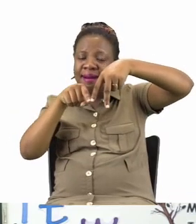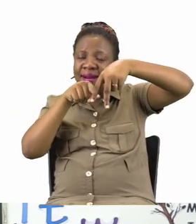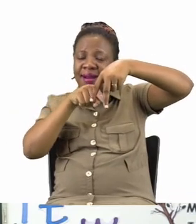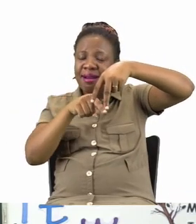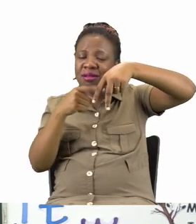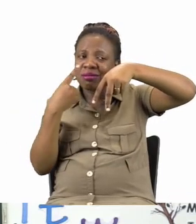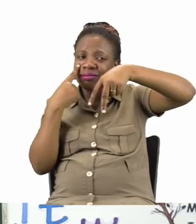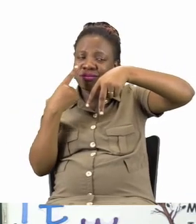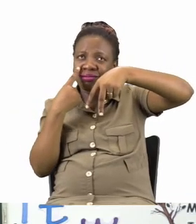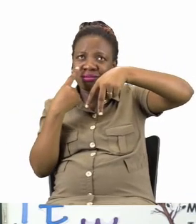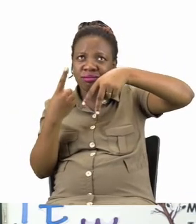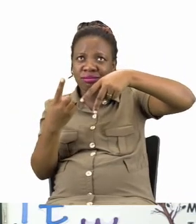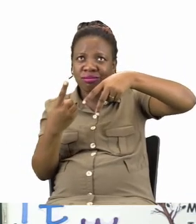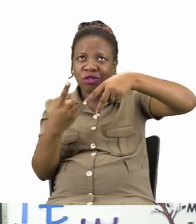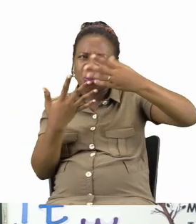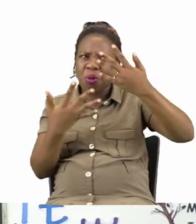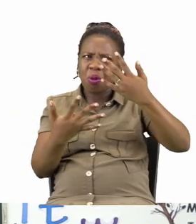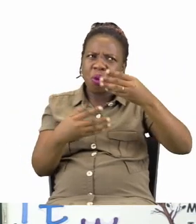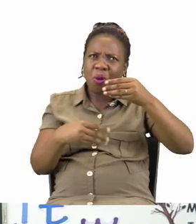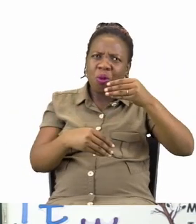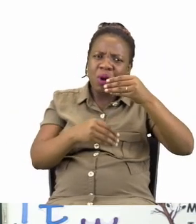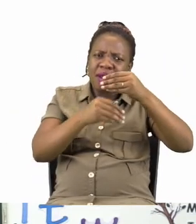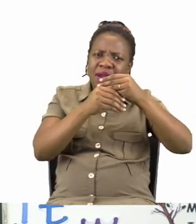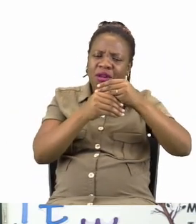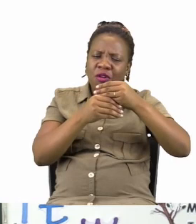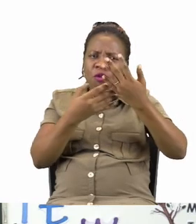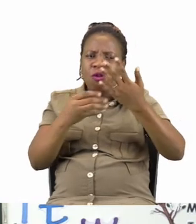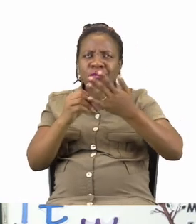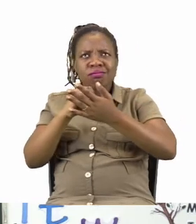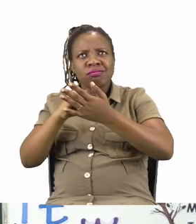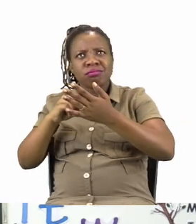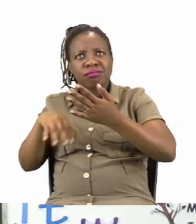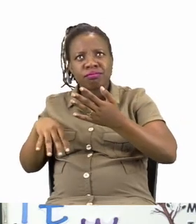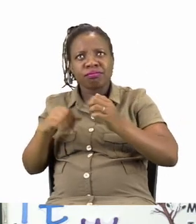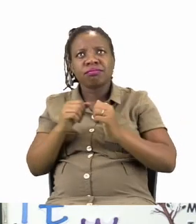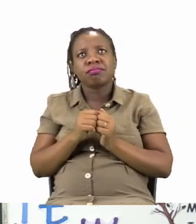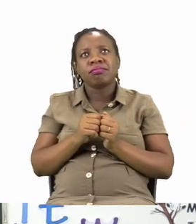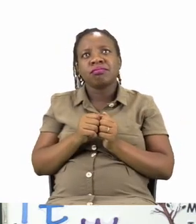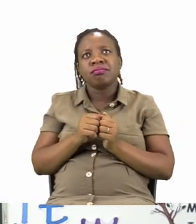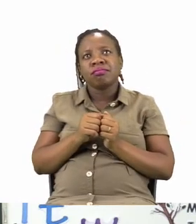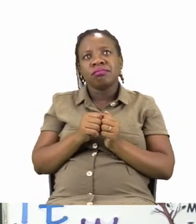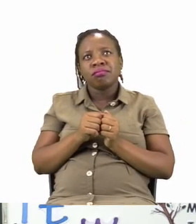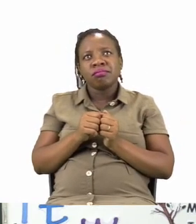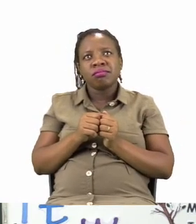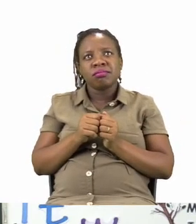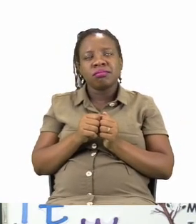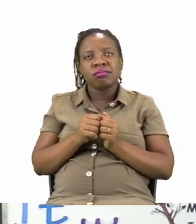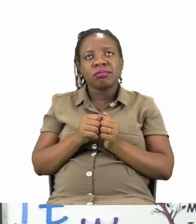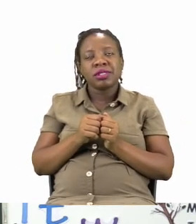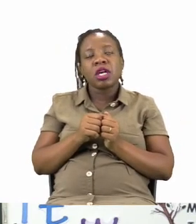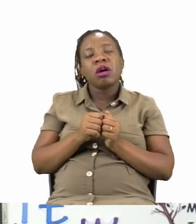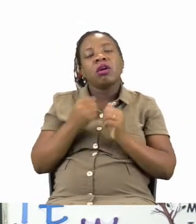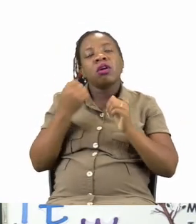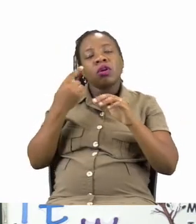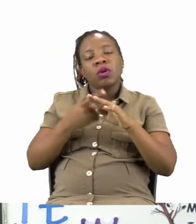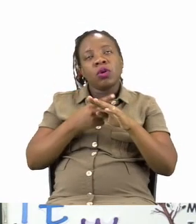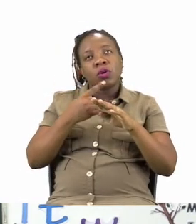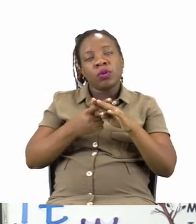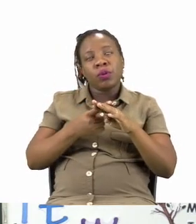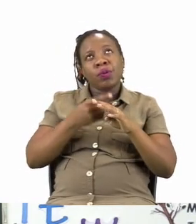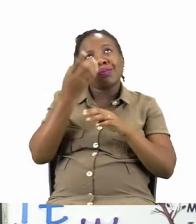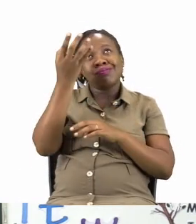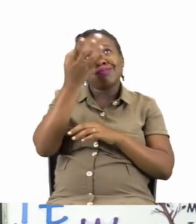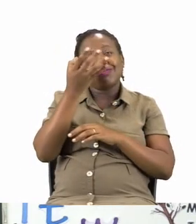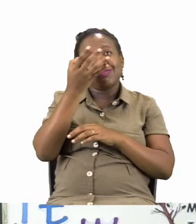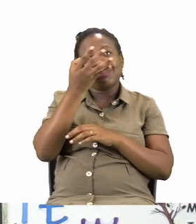droplet or not? And then you must see how much you can add to get to your